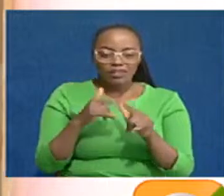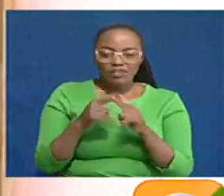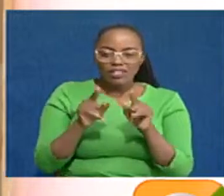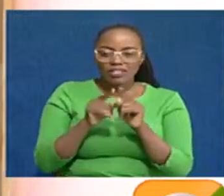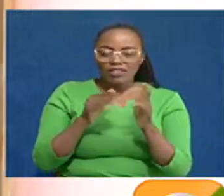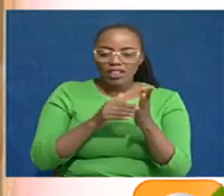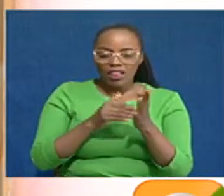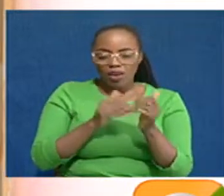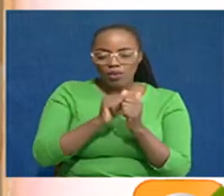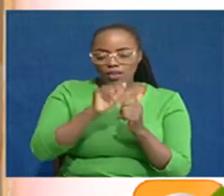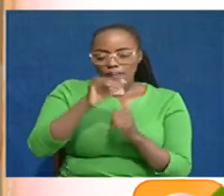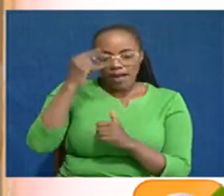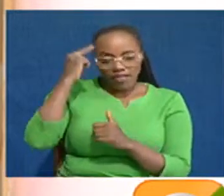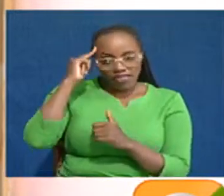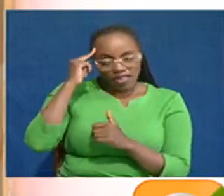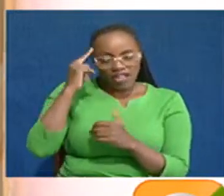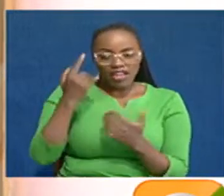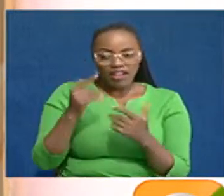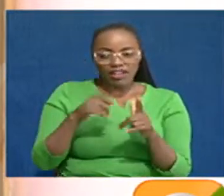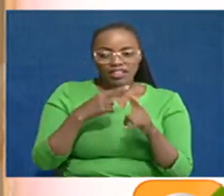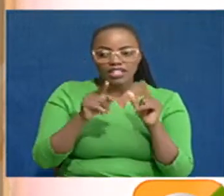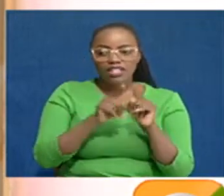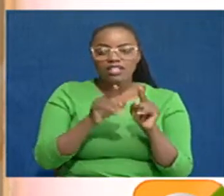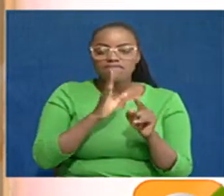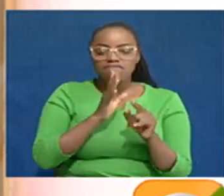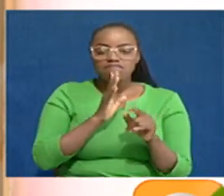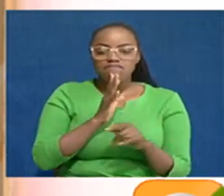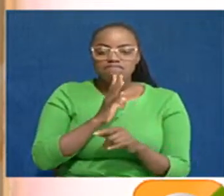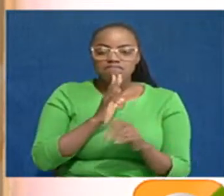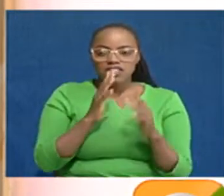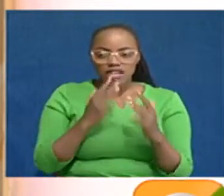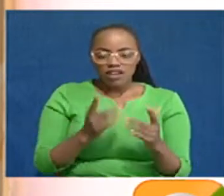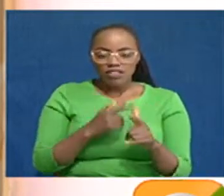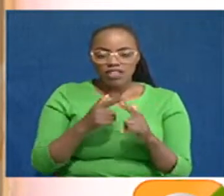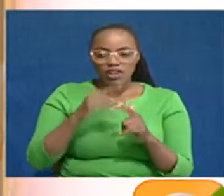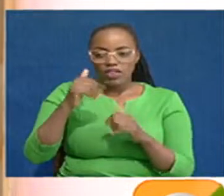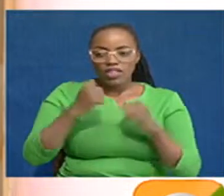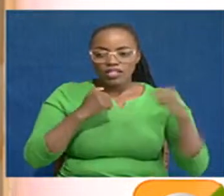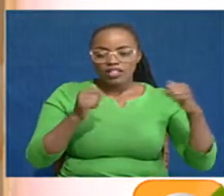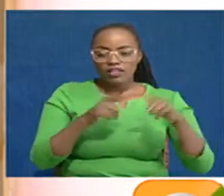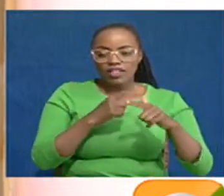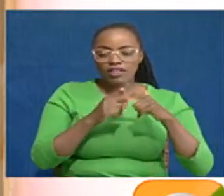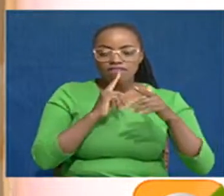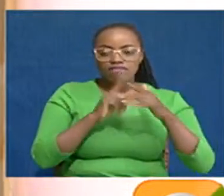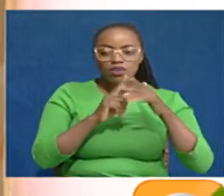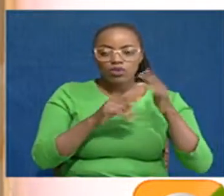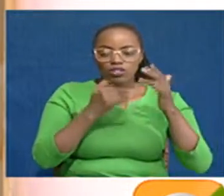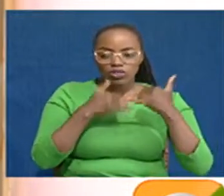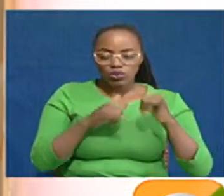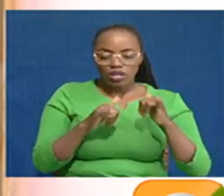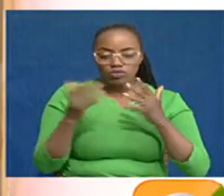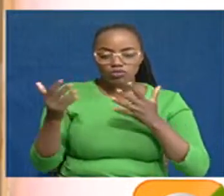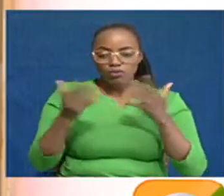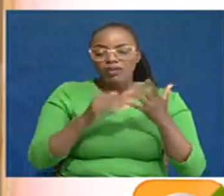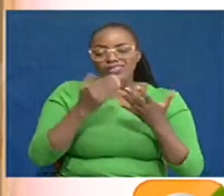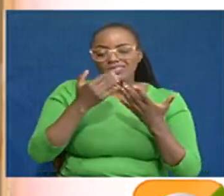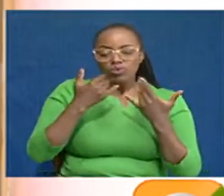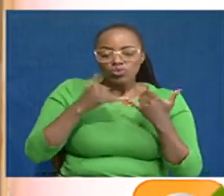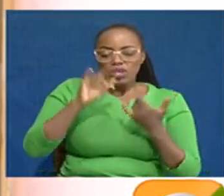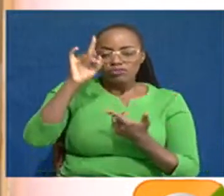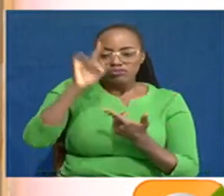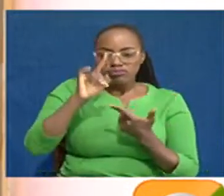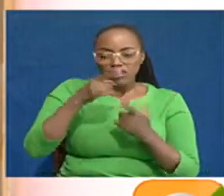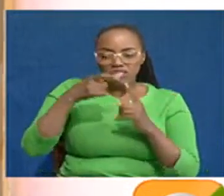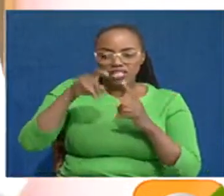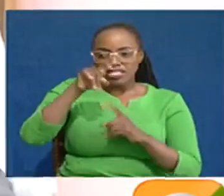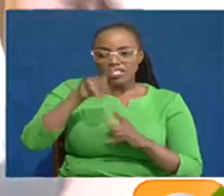with their thinking and their speaking. And then on the other side, Mr. Mbadi says that we are trying to bring interest rates down so that people can